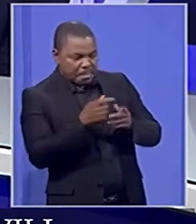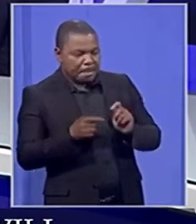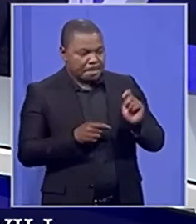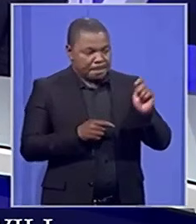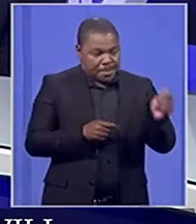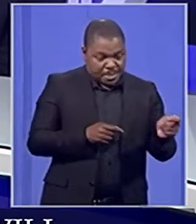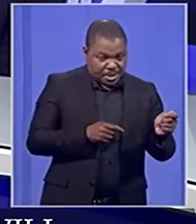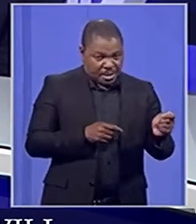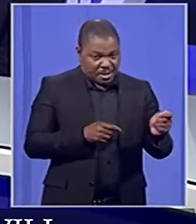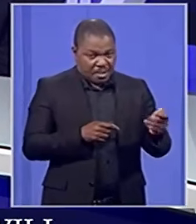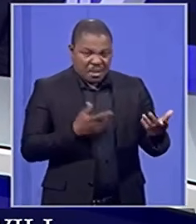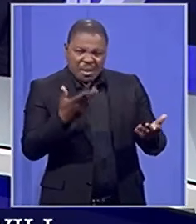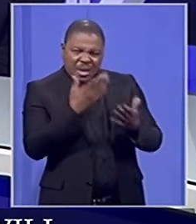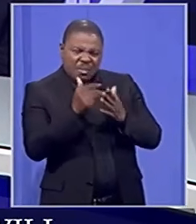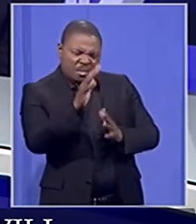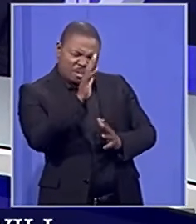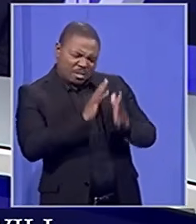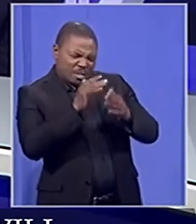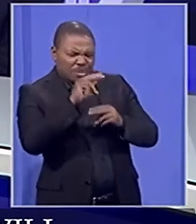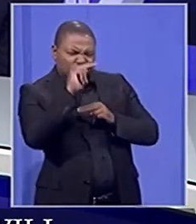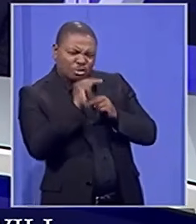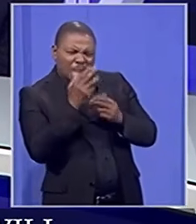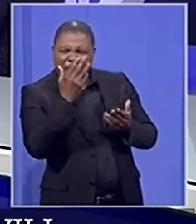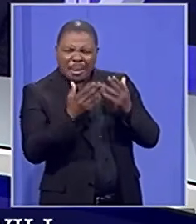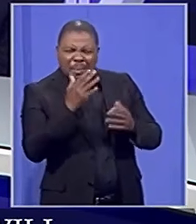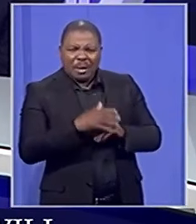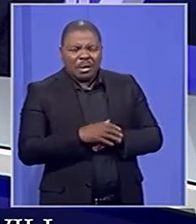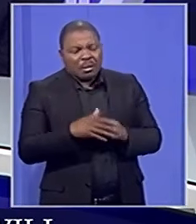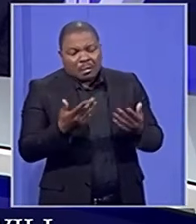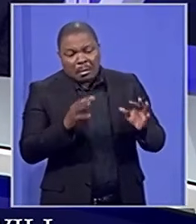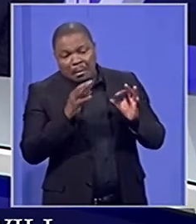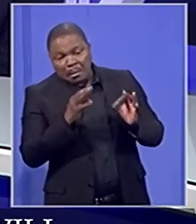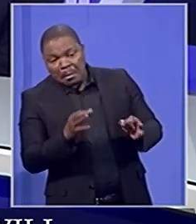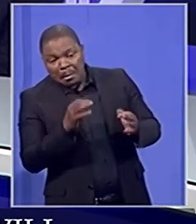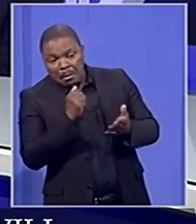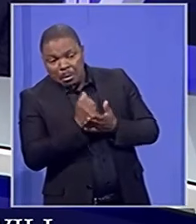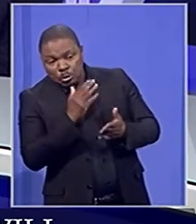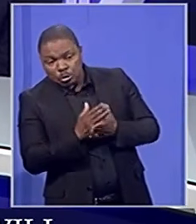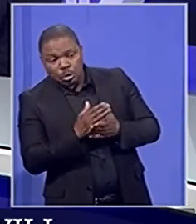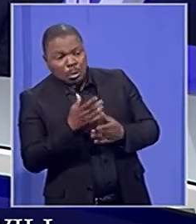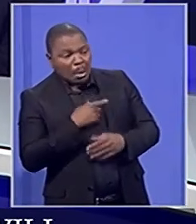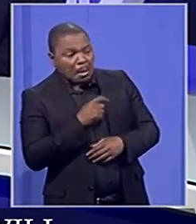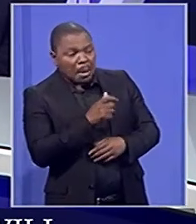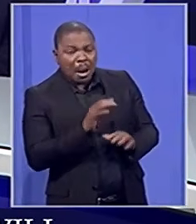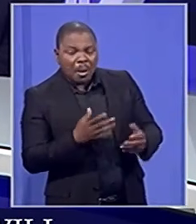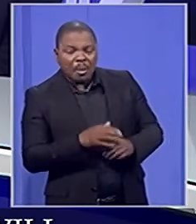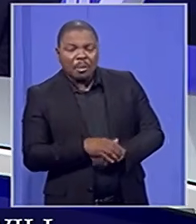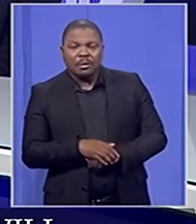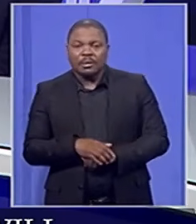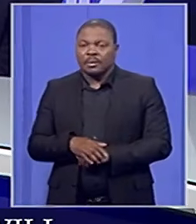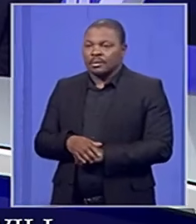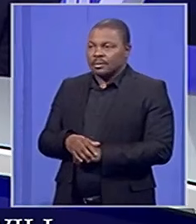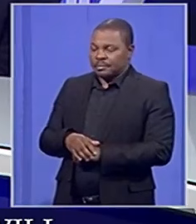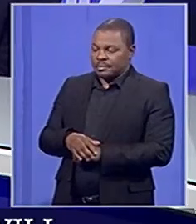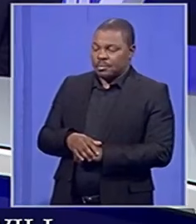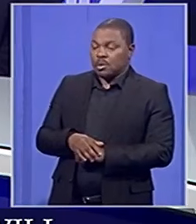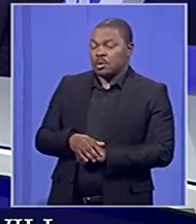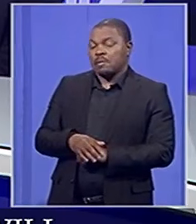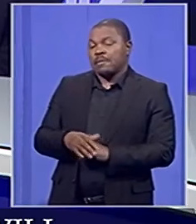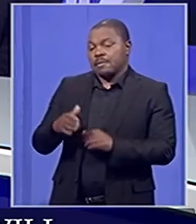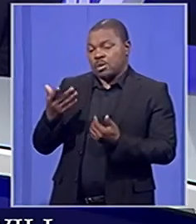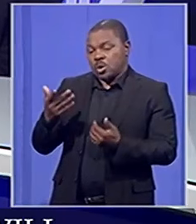lena mohlomong ha ka hlalosa ka bokgutshwanyane fela hore na ke metjha efeng e latelwang hore o tlo lefe tjhelete eo. Hore ho tlo lefe